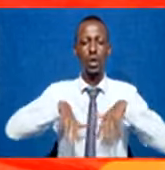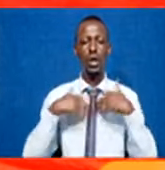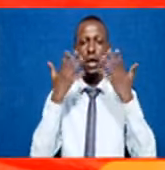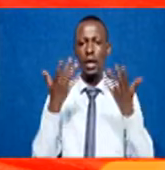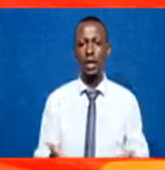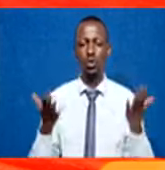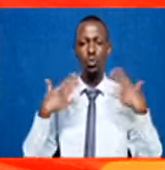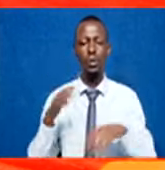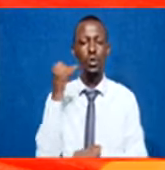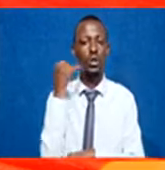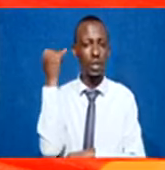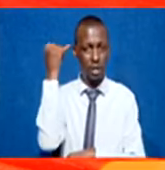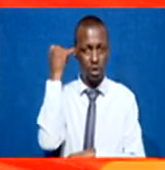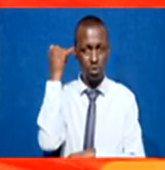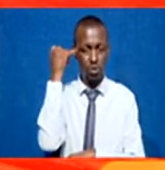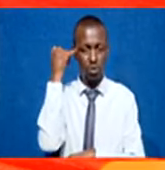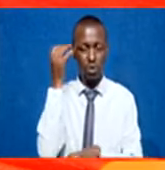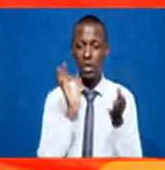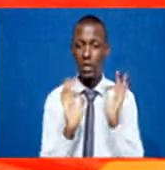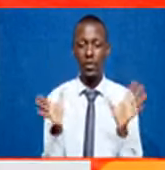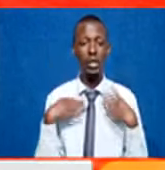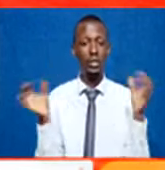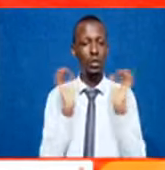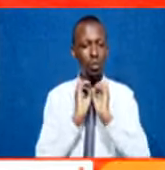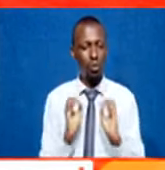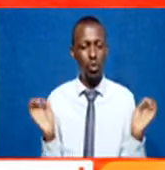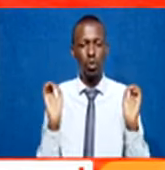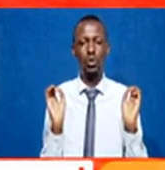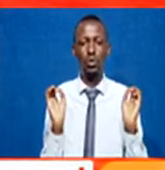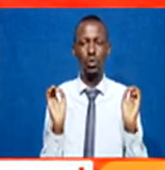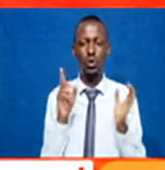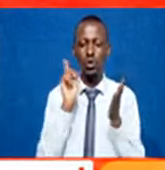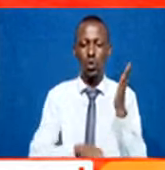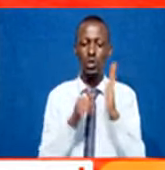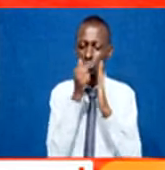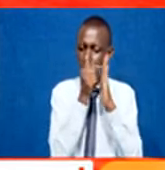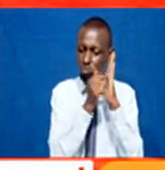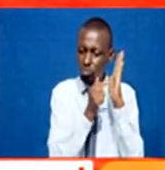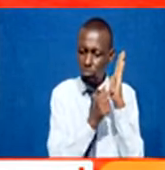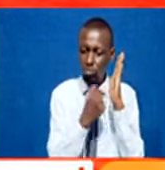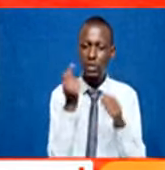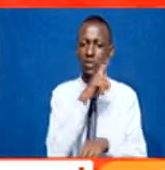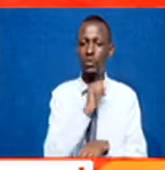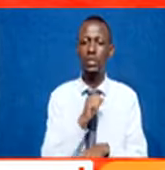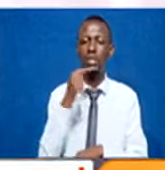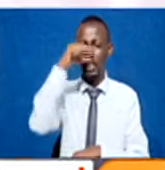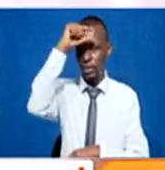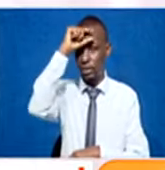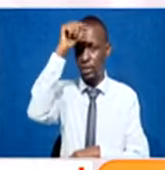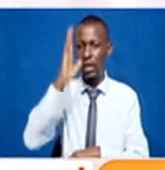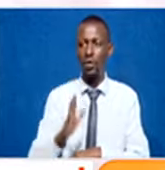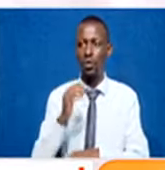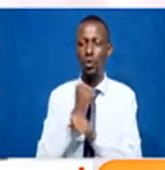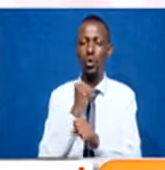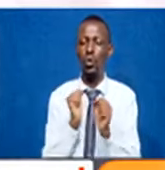Nakuru. Wananchi wa Nakuru, msipokubali maneno ambayo imeandikwa kwa hiyo kitabu. Susan akisema tusaidiane, tupande mambo ya